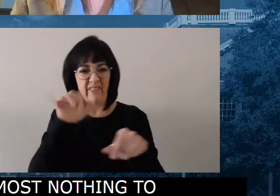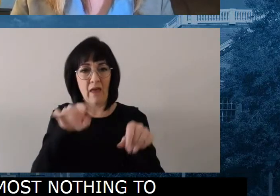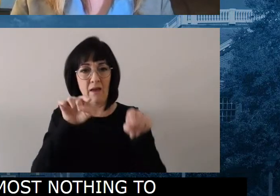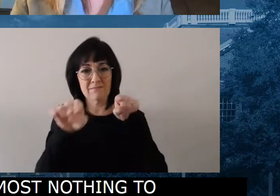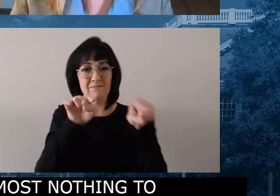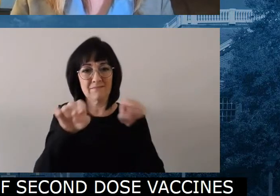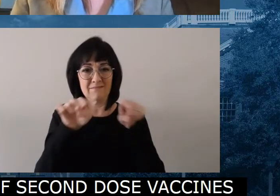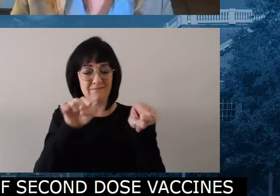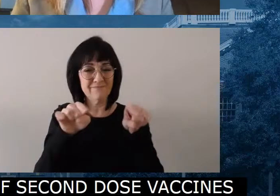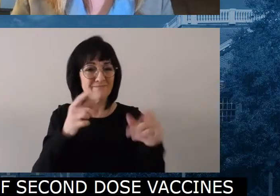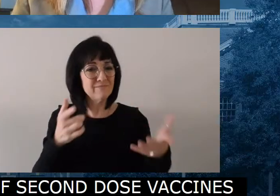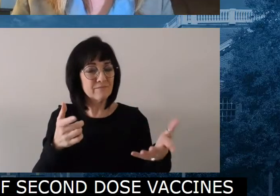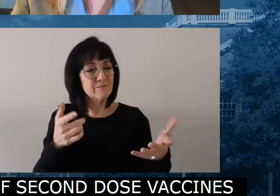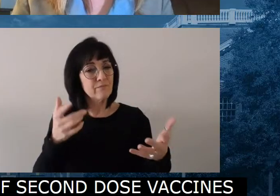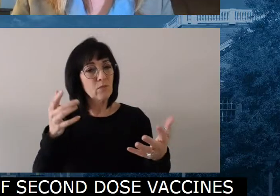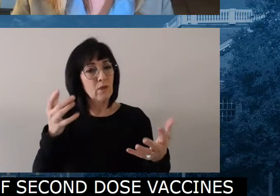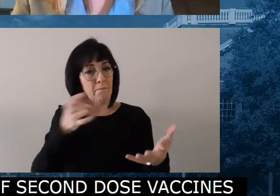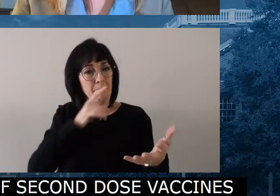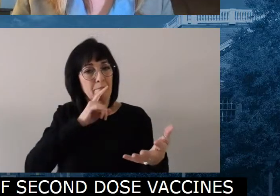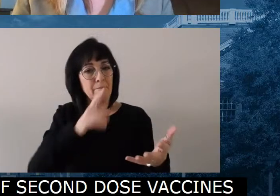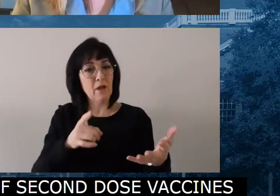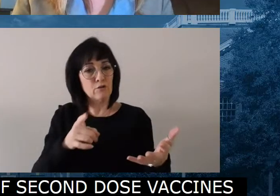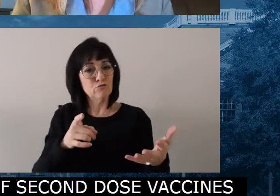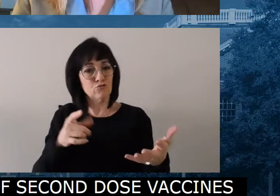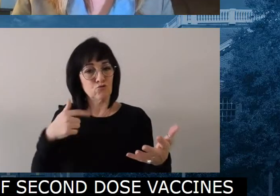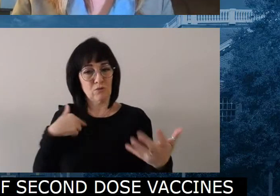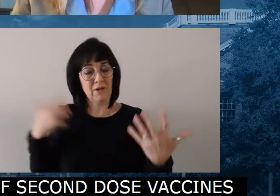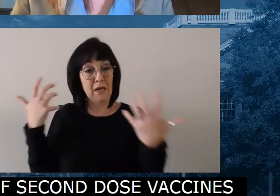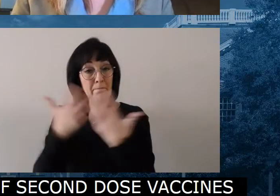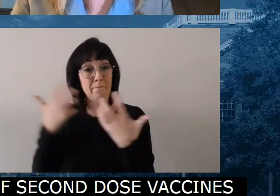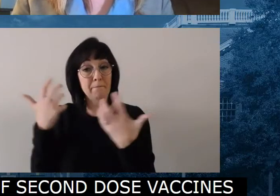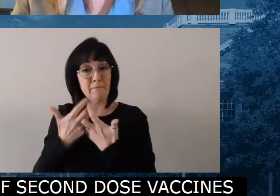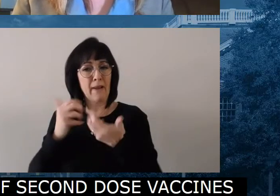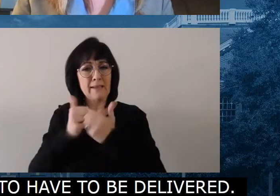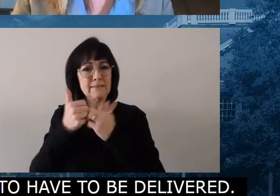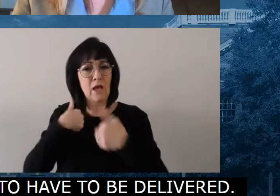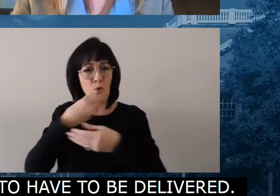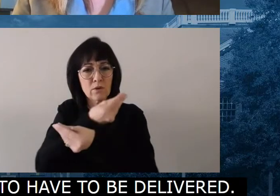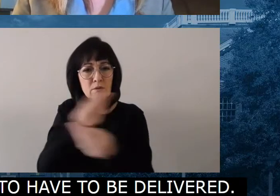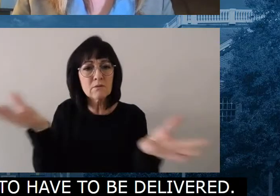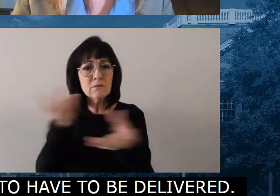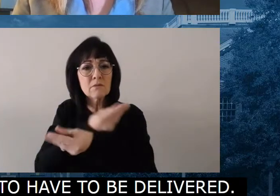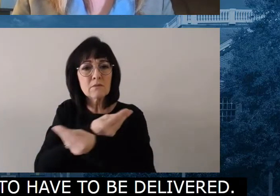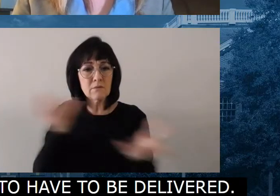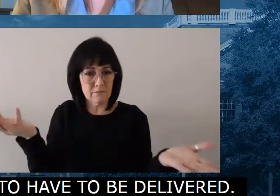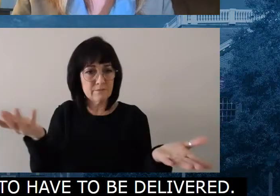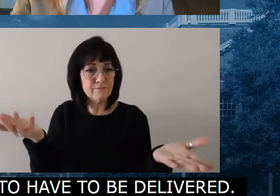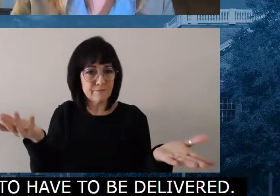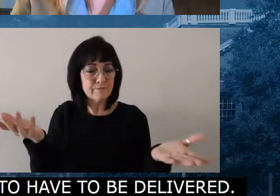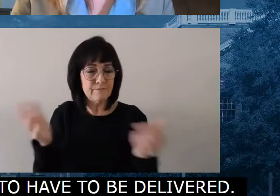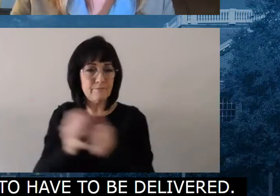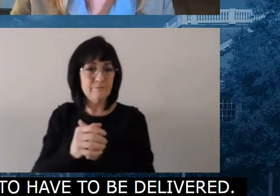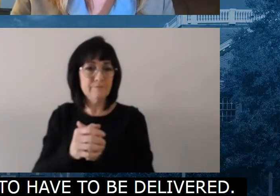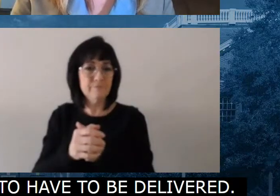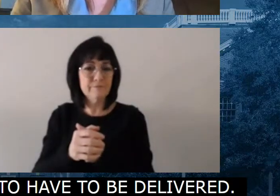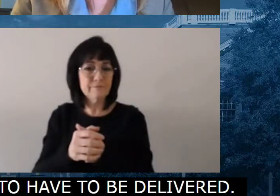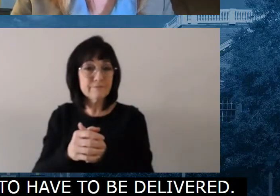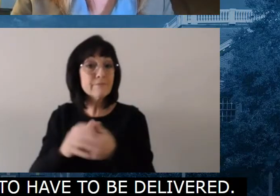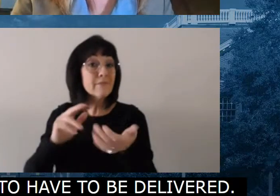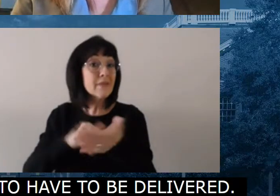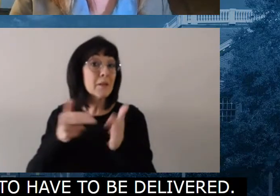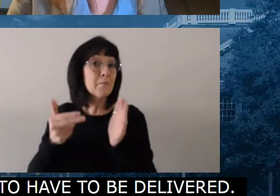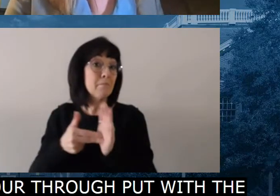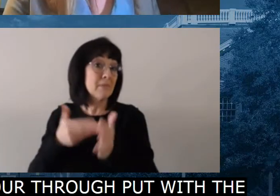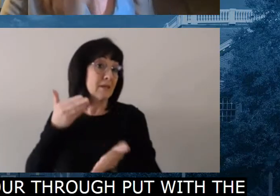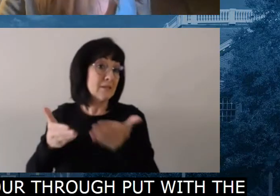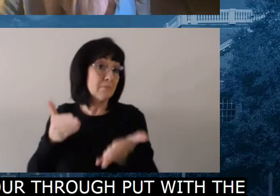match our throughput with the allocation we're getting from the federal government. And we need to find partners who can move